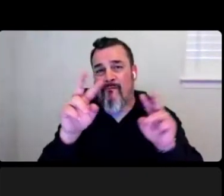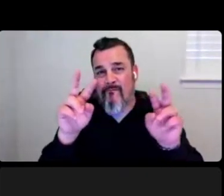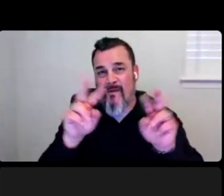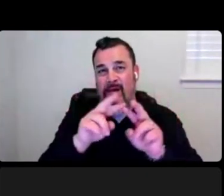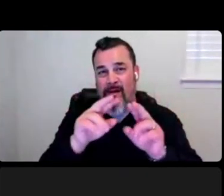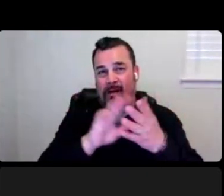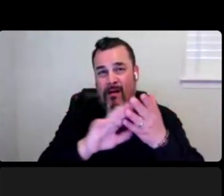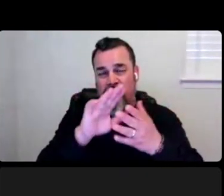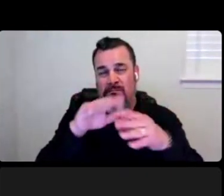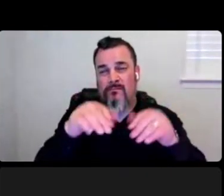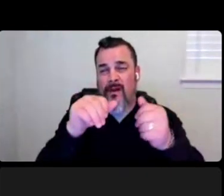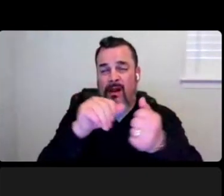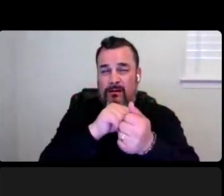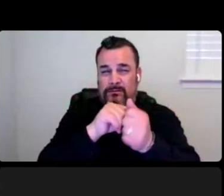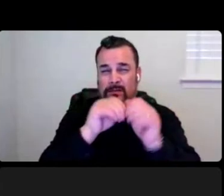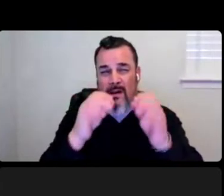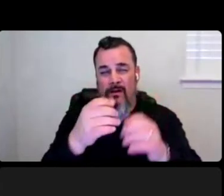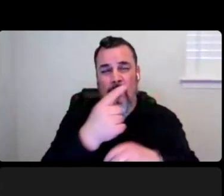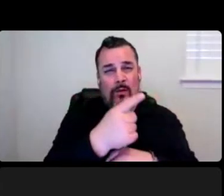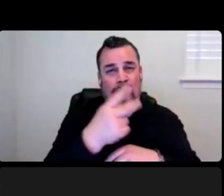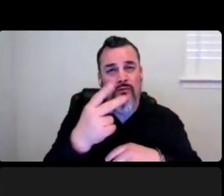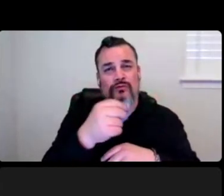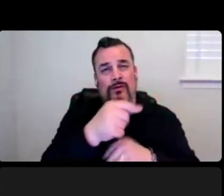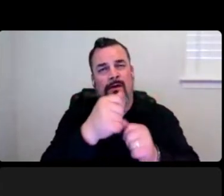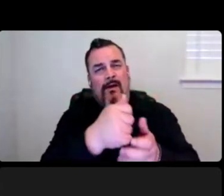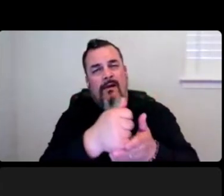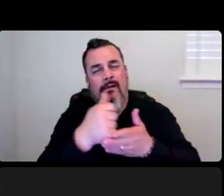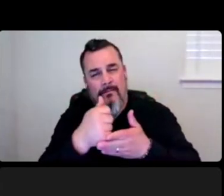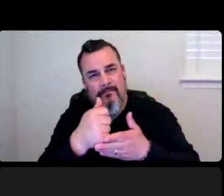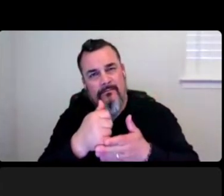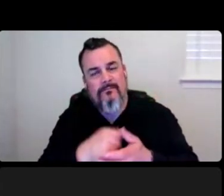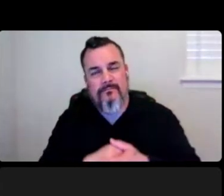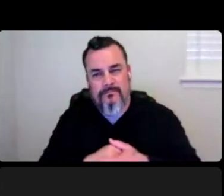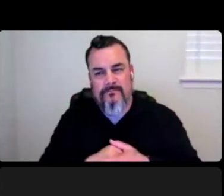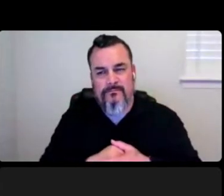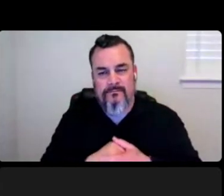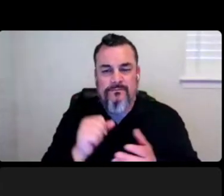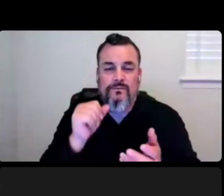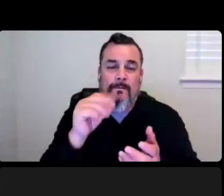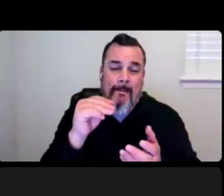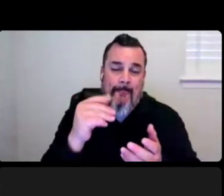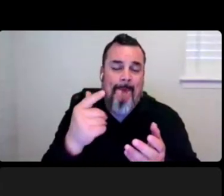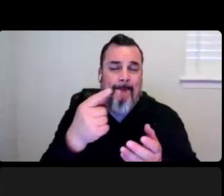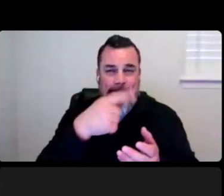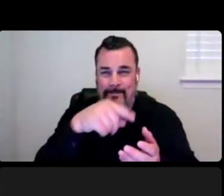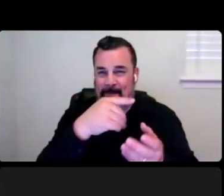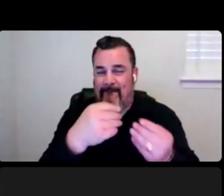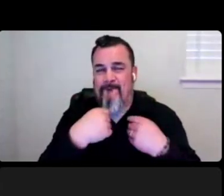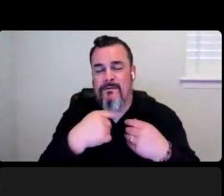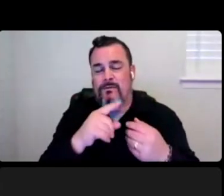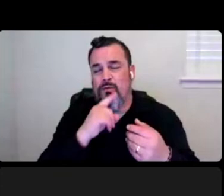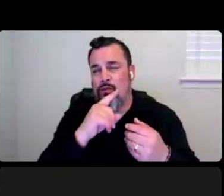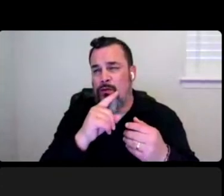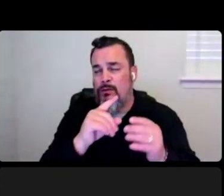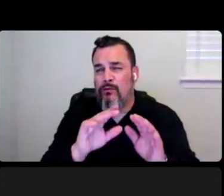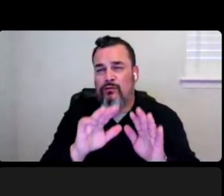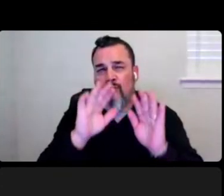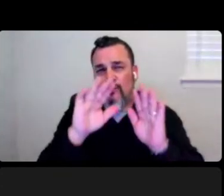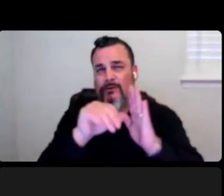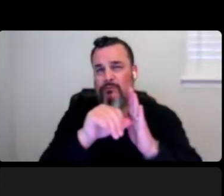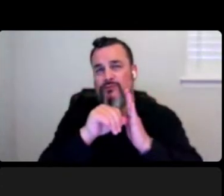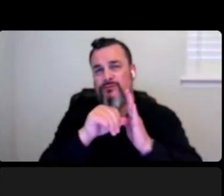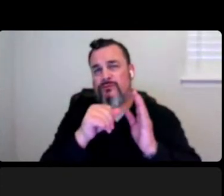algebra classes 1 and 2 so he could help us. So they gave us a really great impression